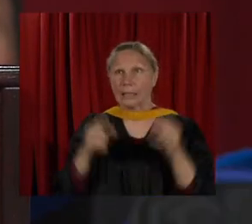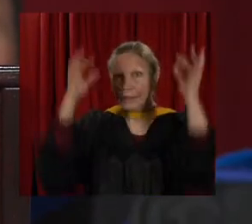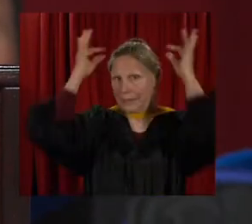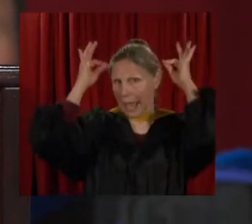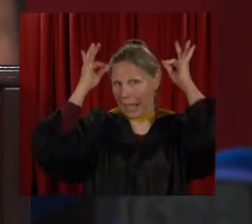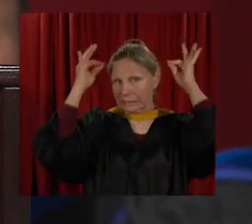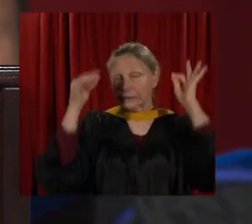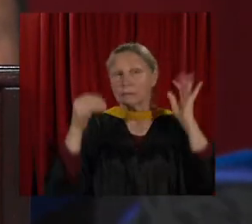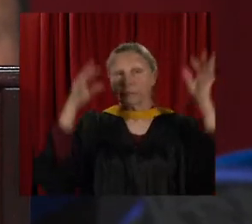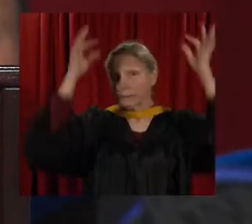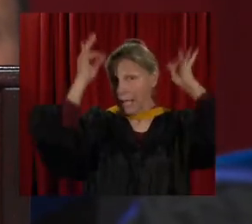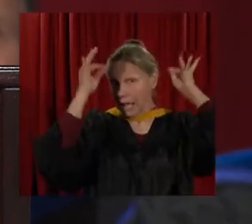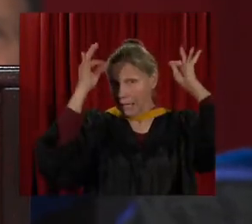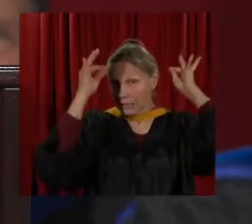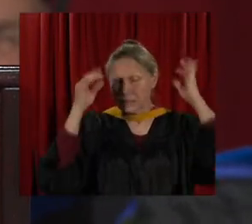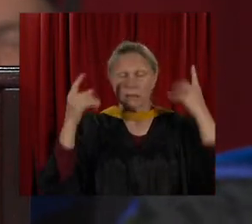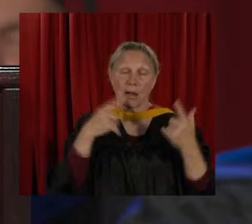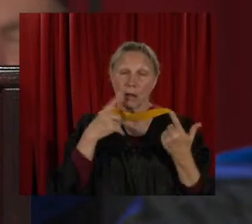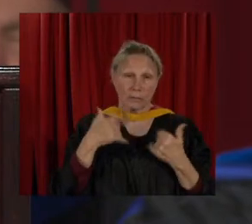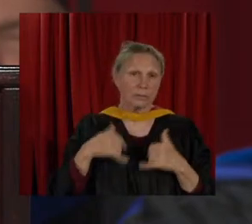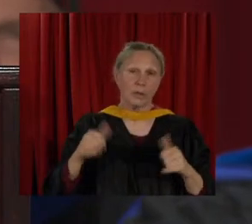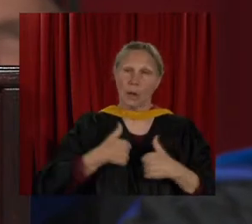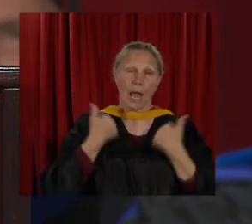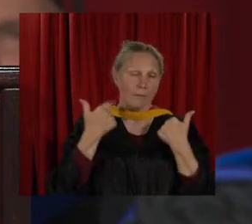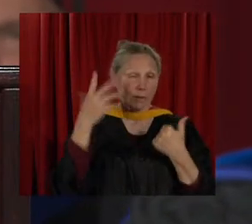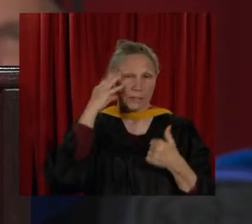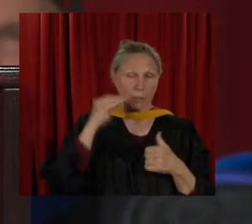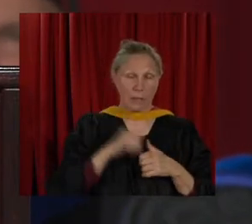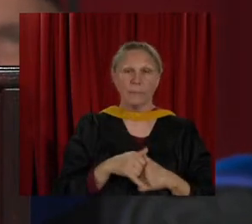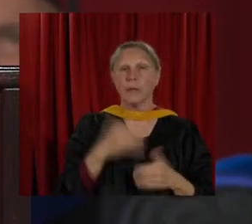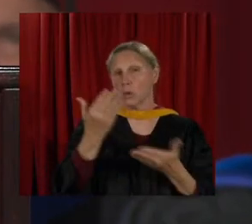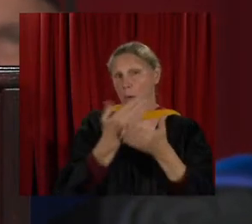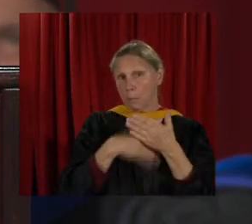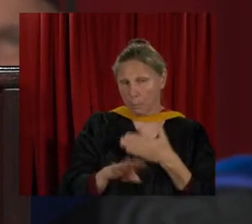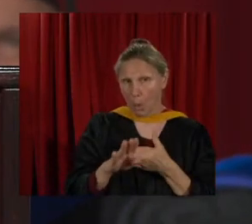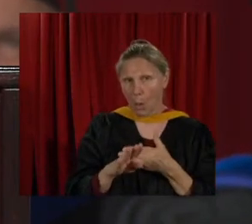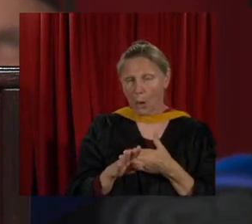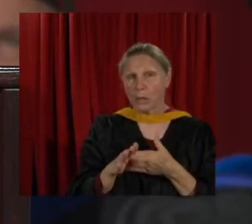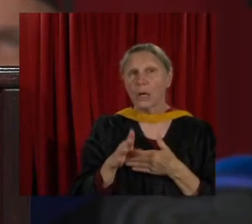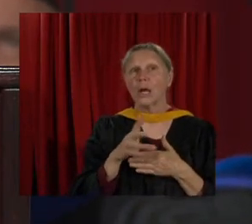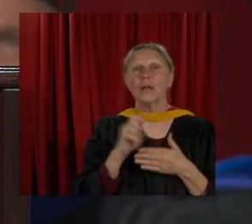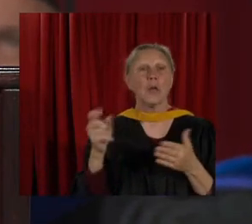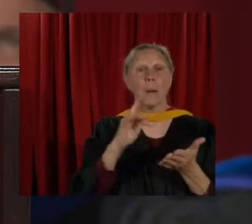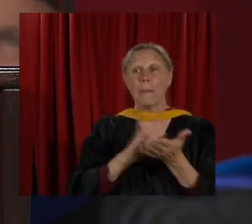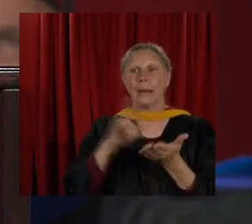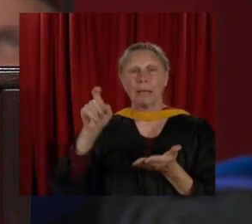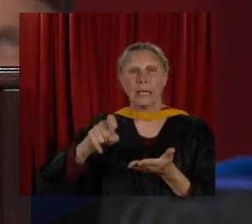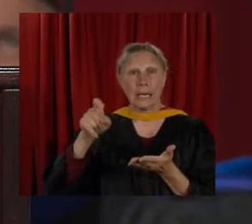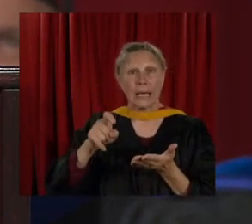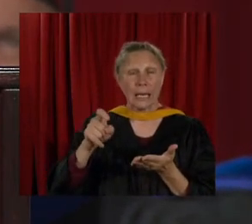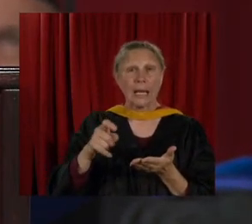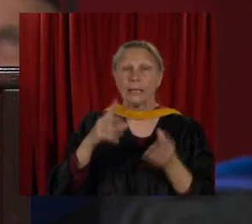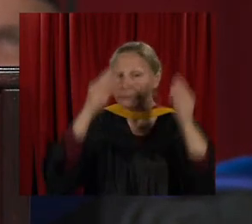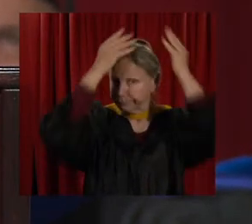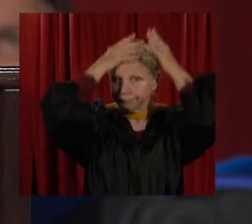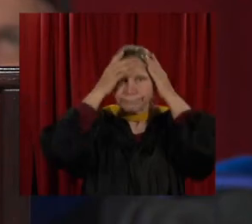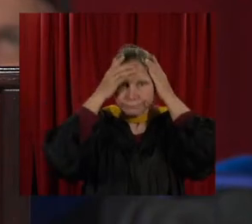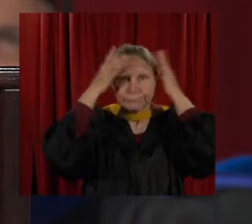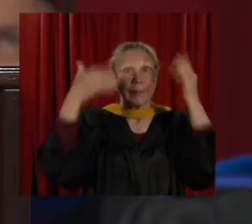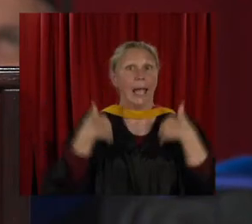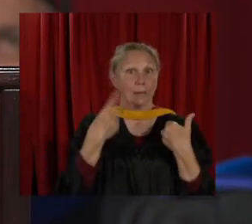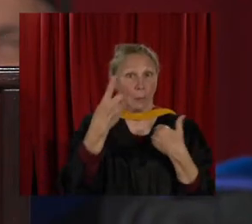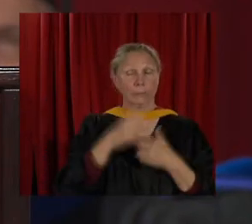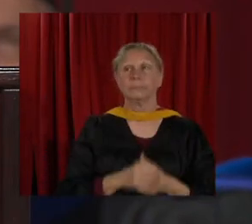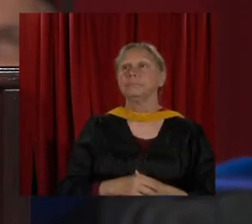hats. Hats are pervasive throughout life. When you were born, though there was no medical necessity, a cap was placed on your